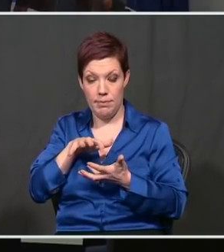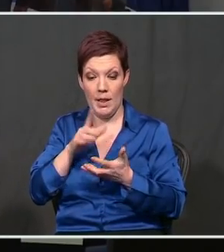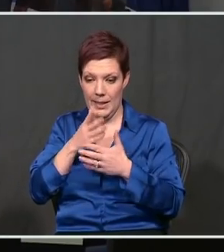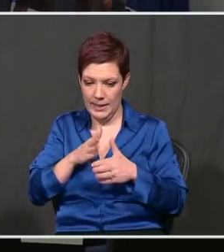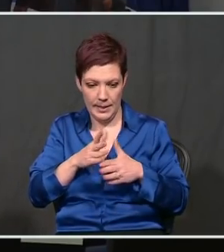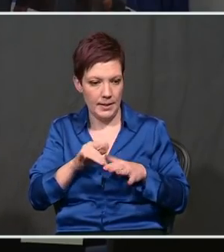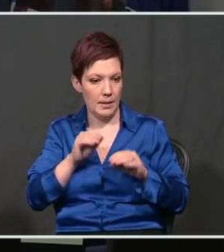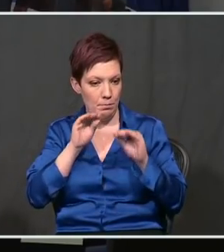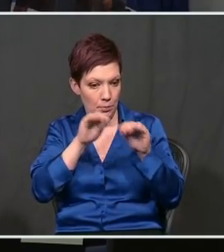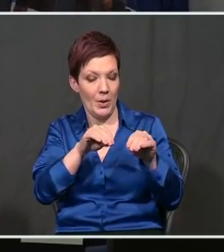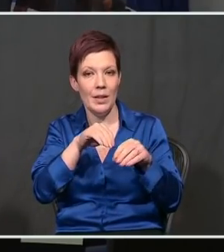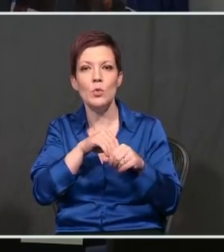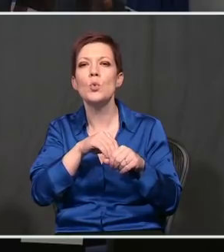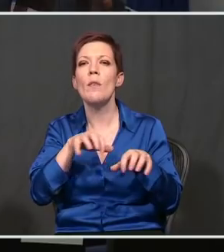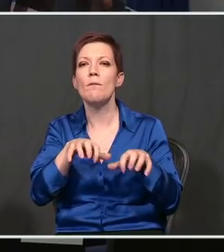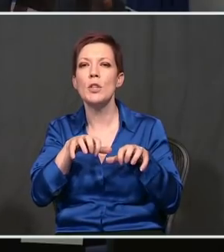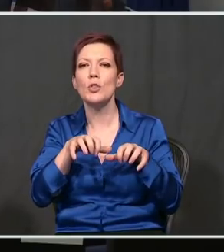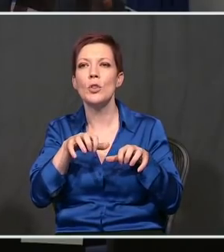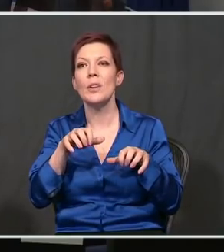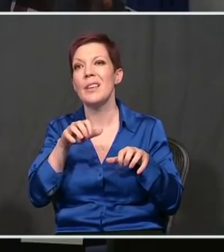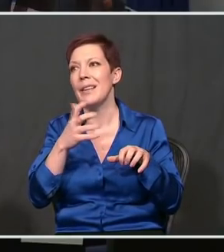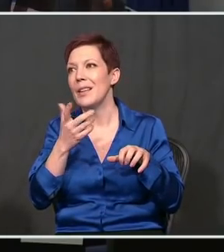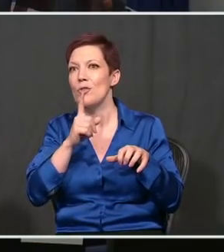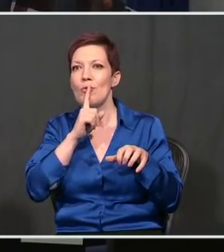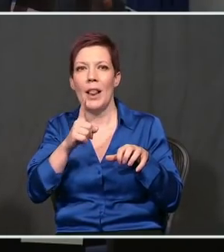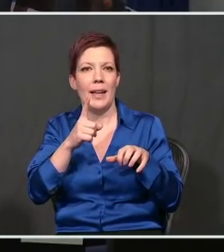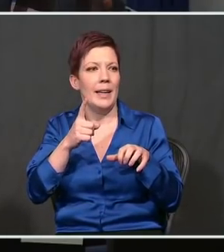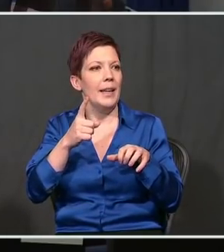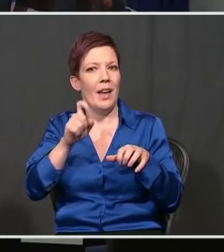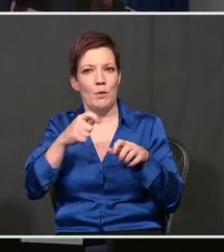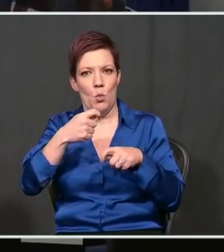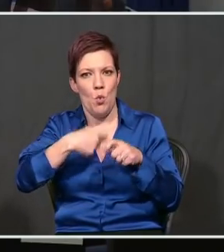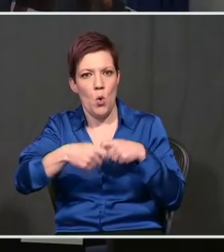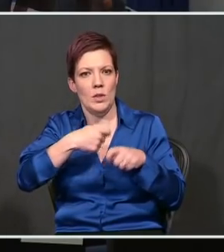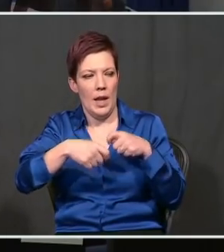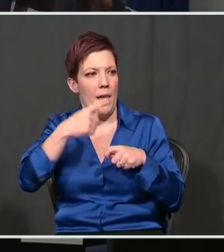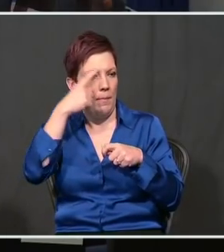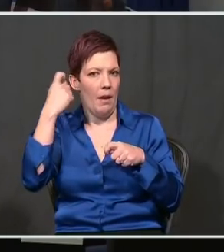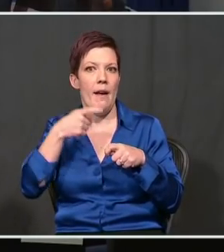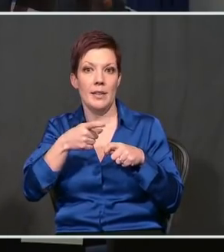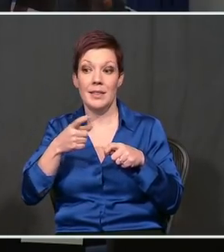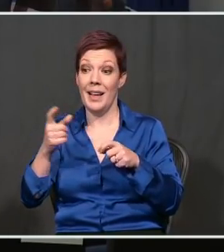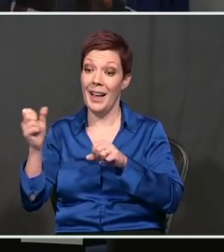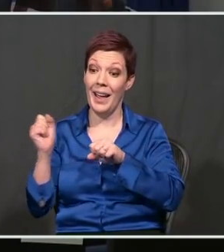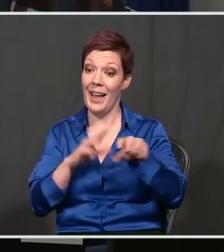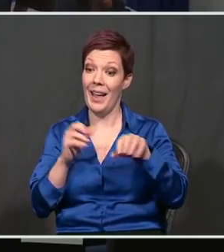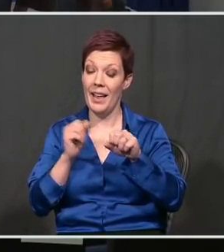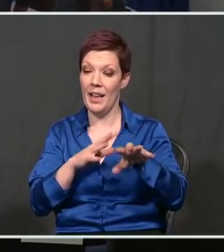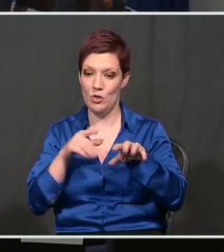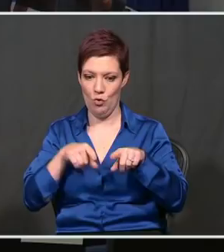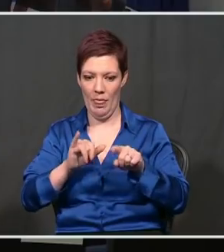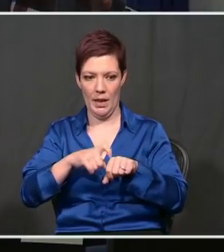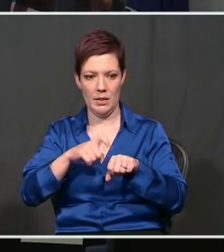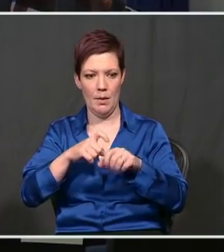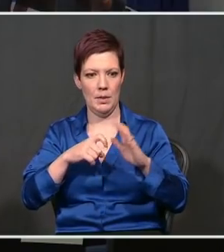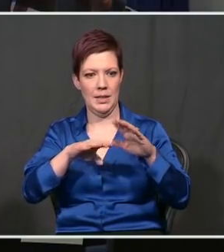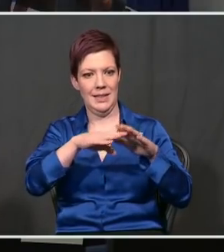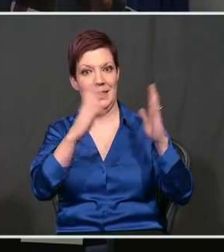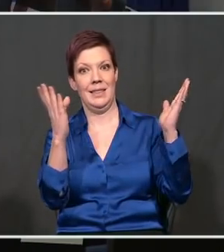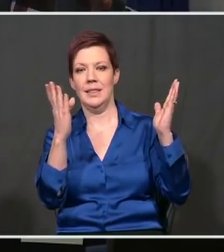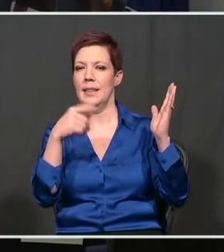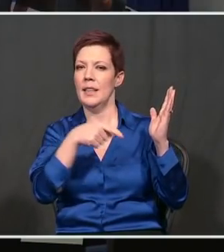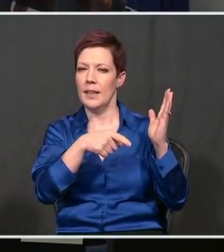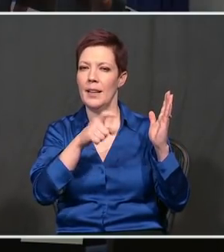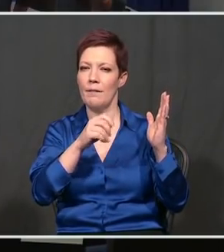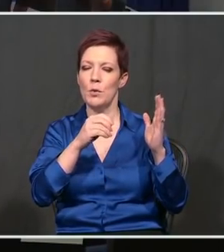imagine you can only do that for a certain period of time, maybe 15, 20 minutes, you have to rotate out. But you know, other than that, the rest of the program is really as we